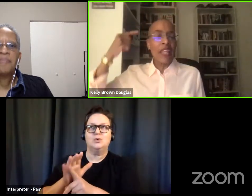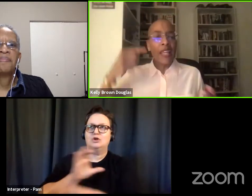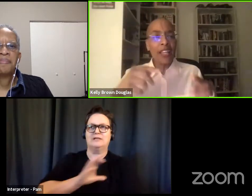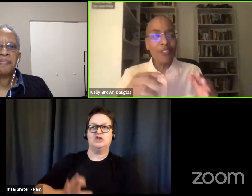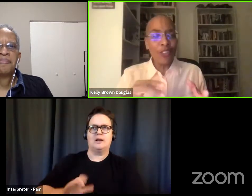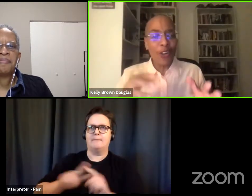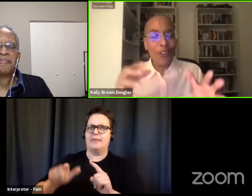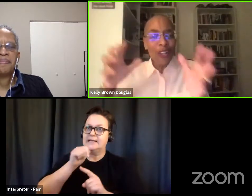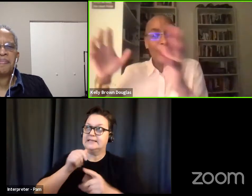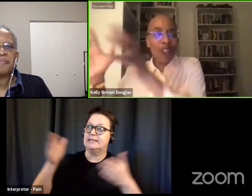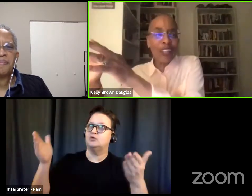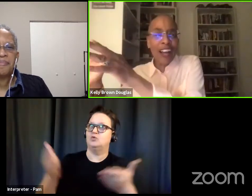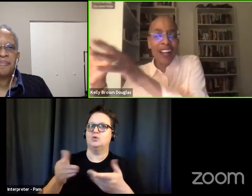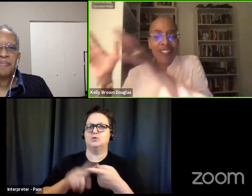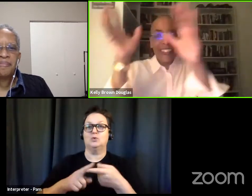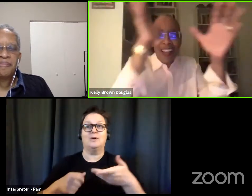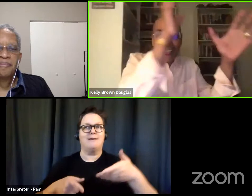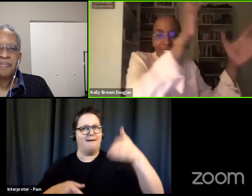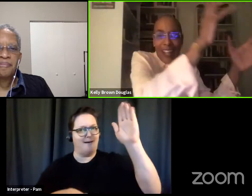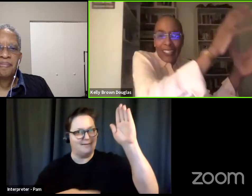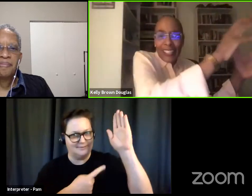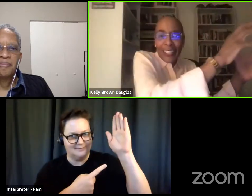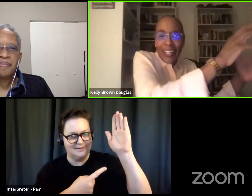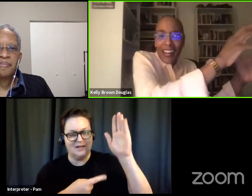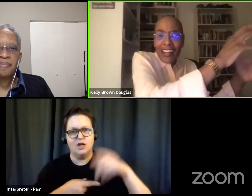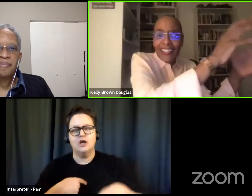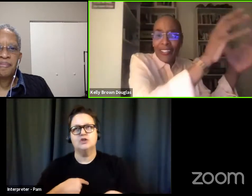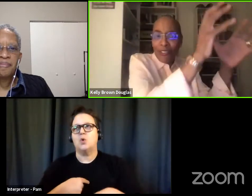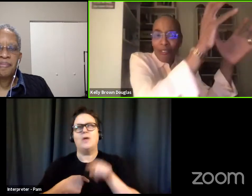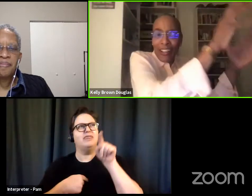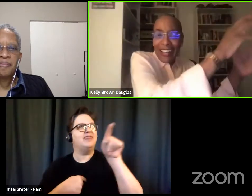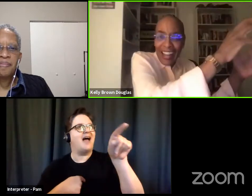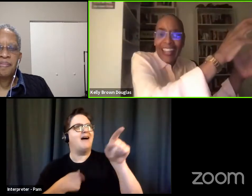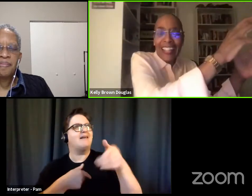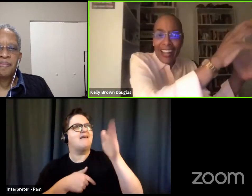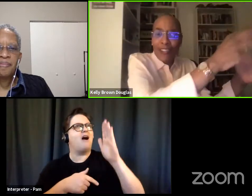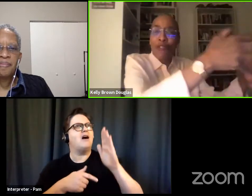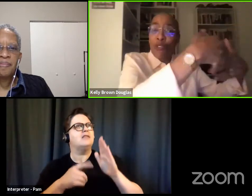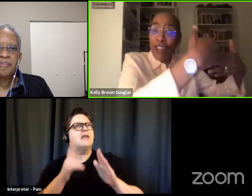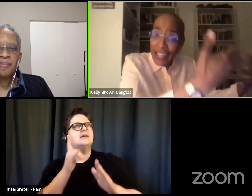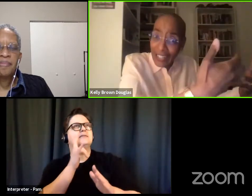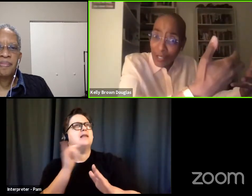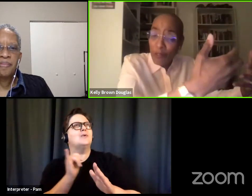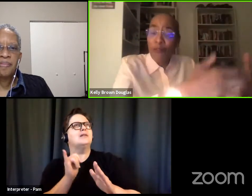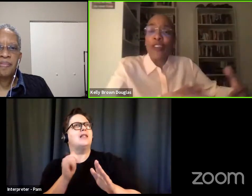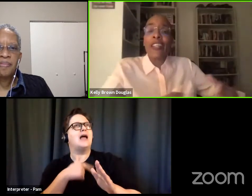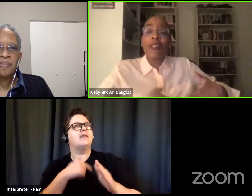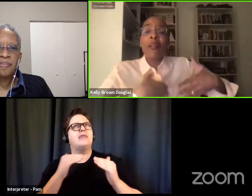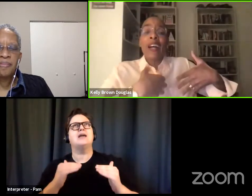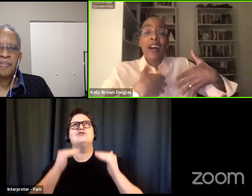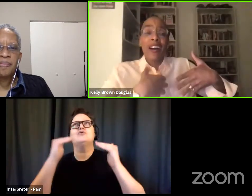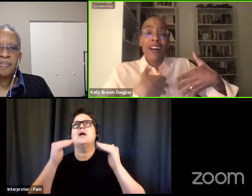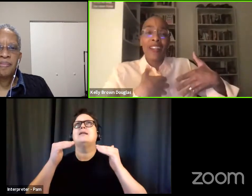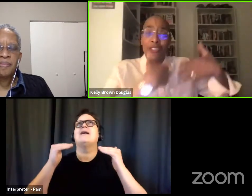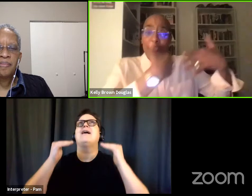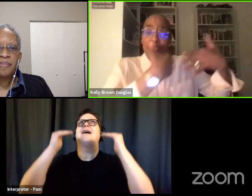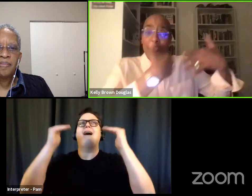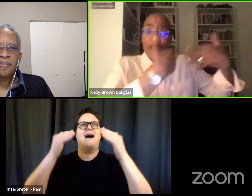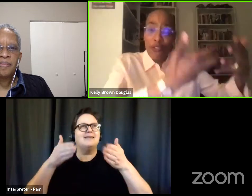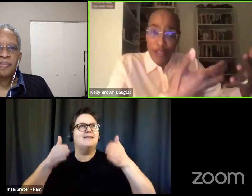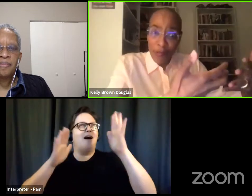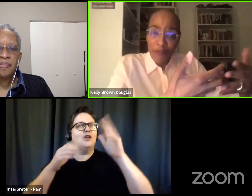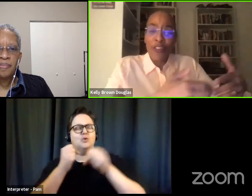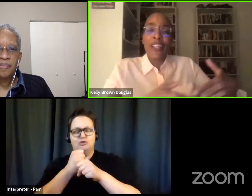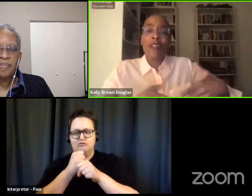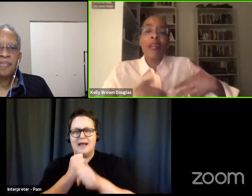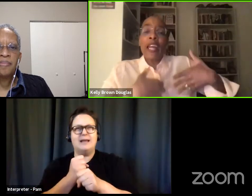God. And so this God sounded like the God, their great high God, who created them in freedom, knew